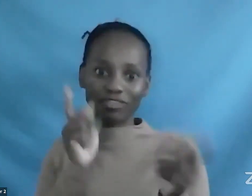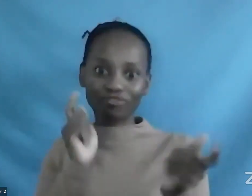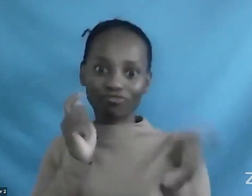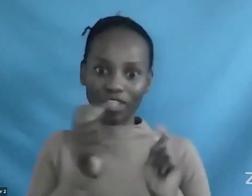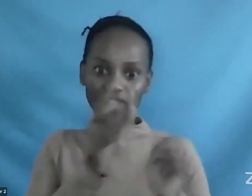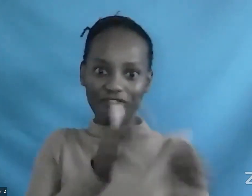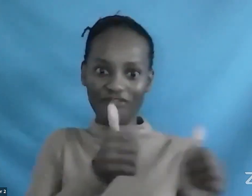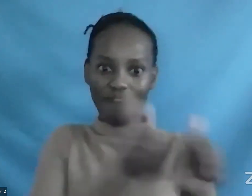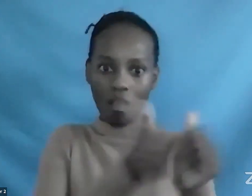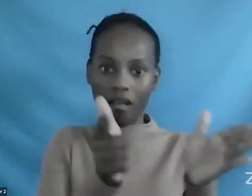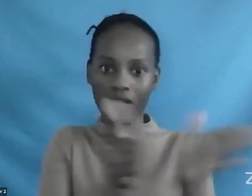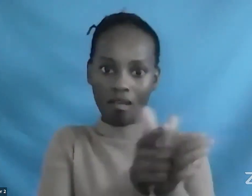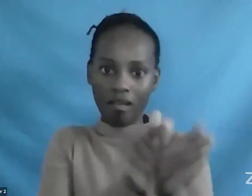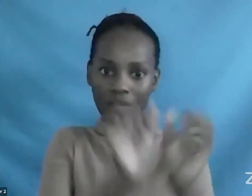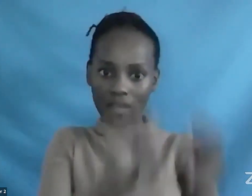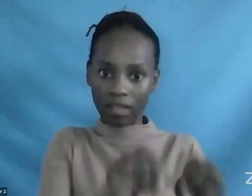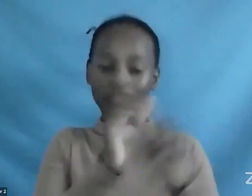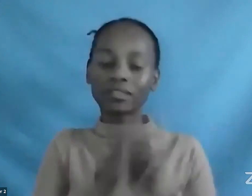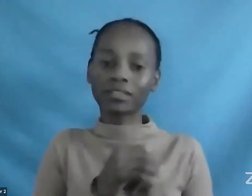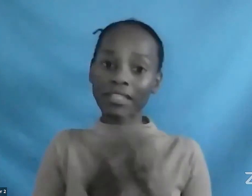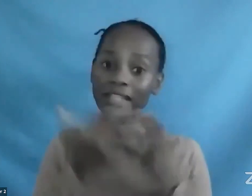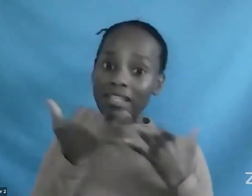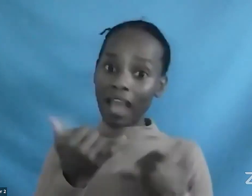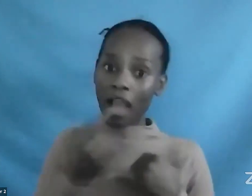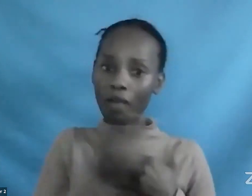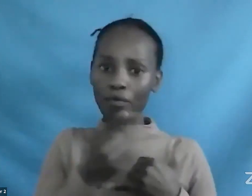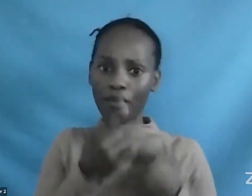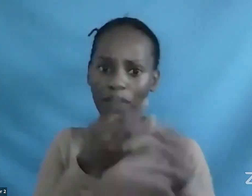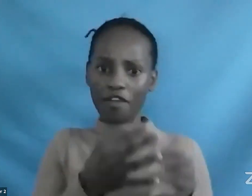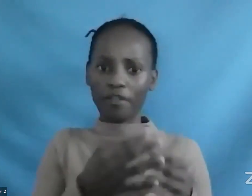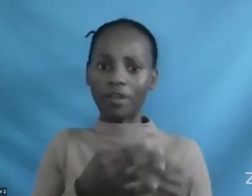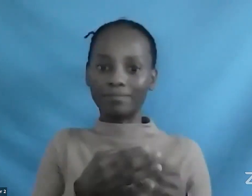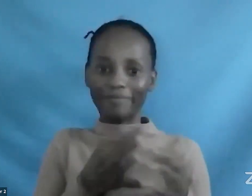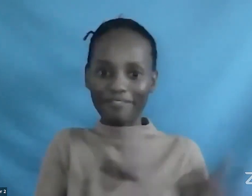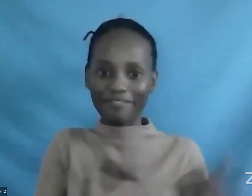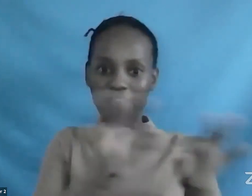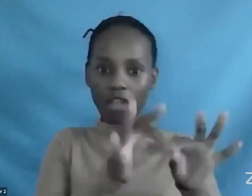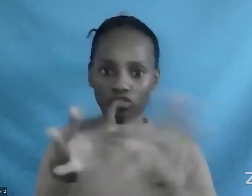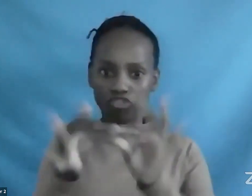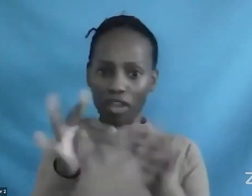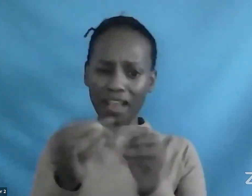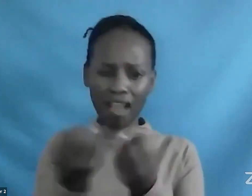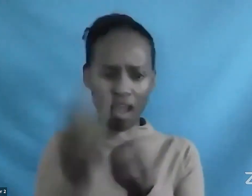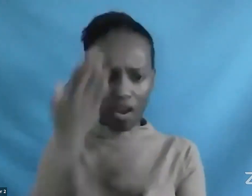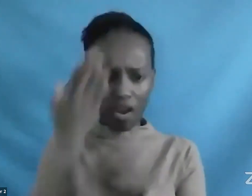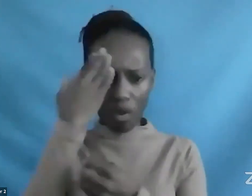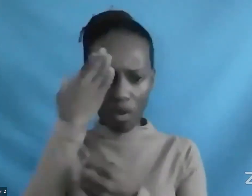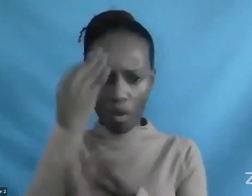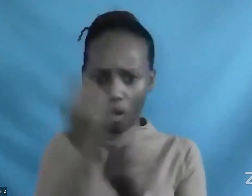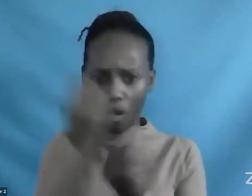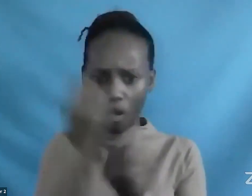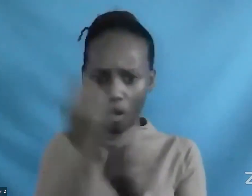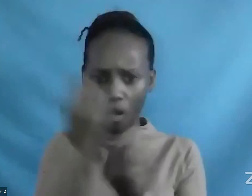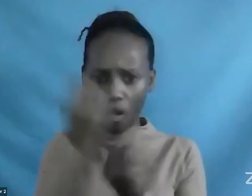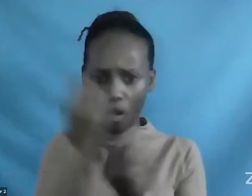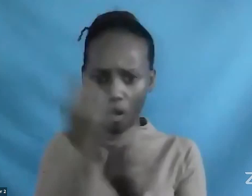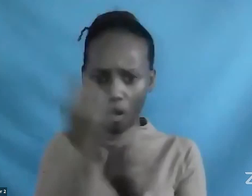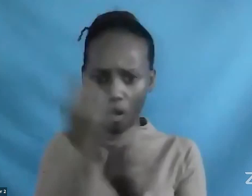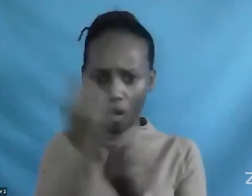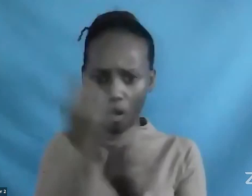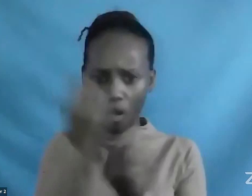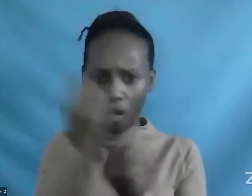those who are in the value chain. There are NGOs out there. There are different businesses who are owners of this